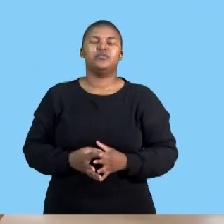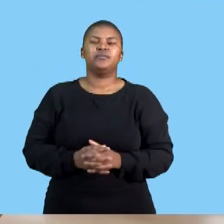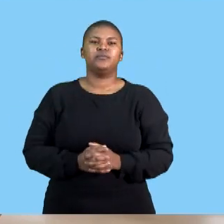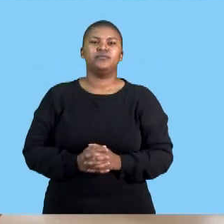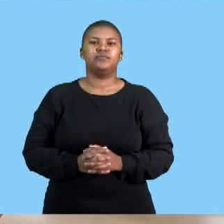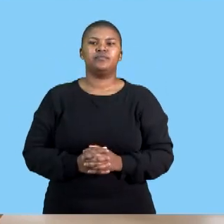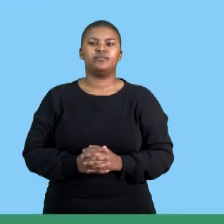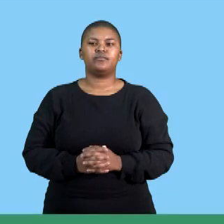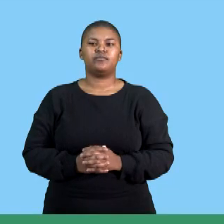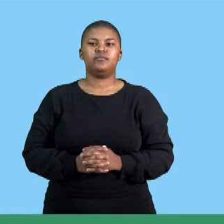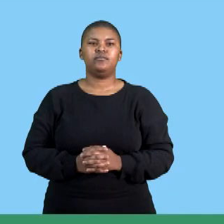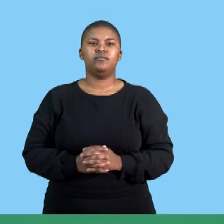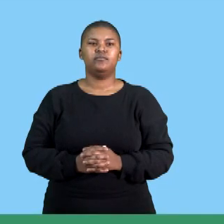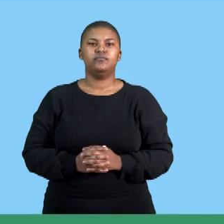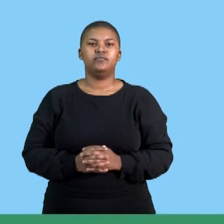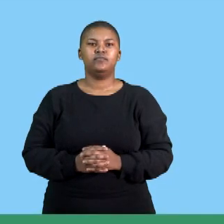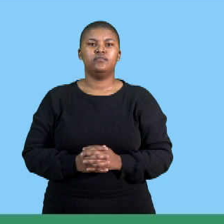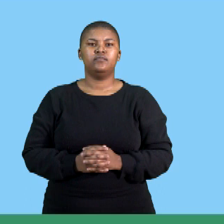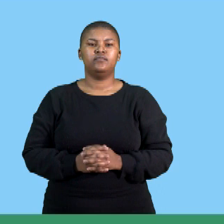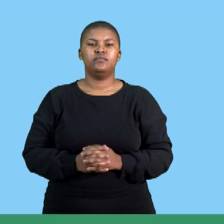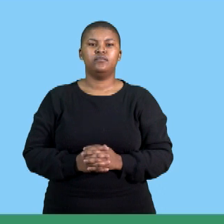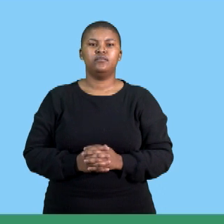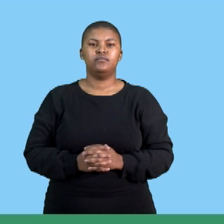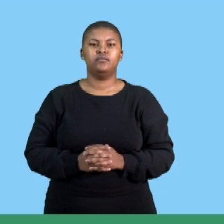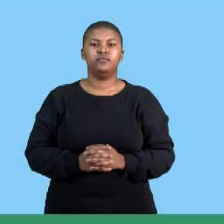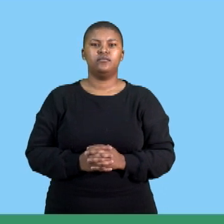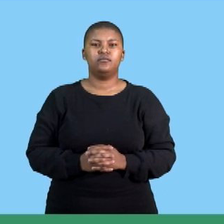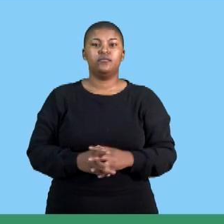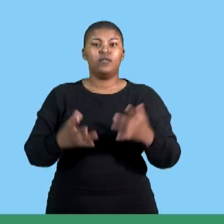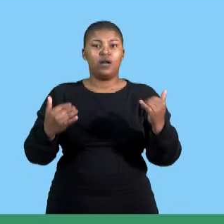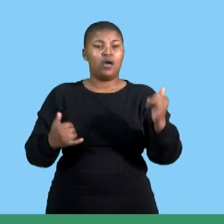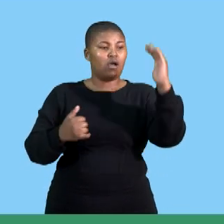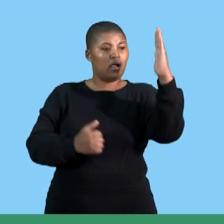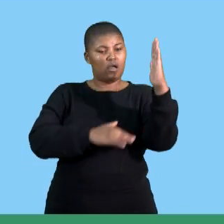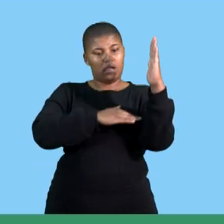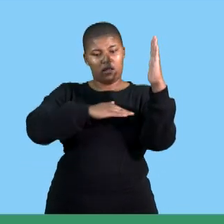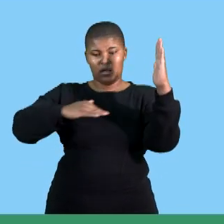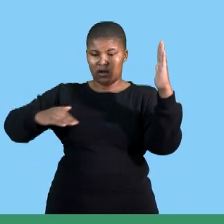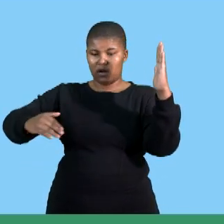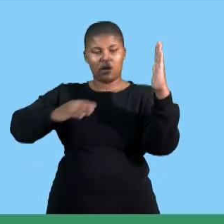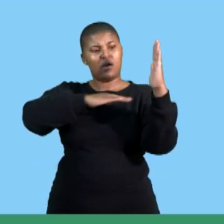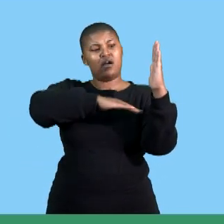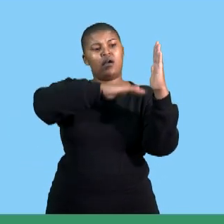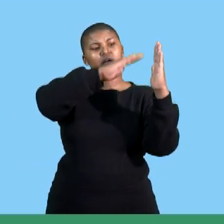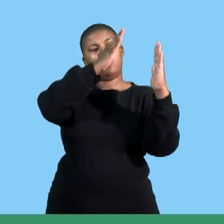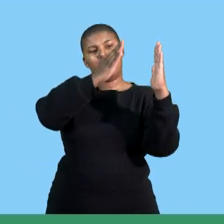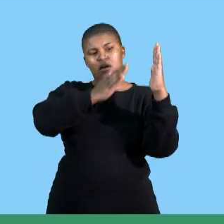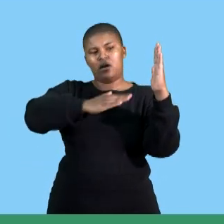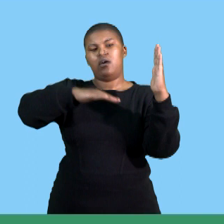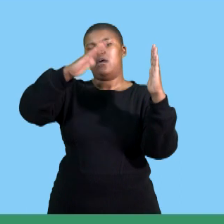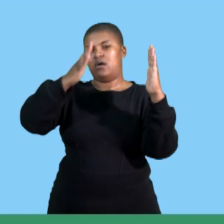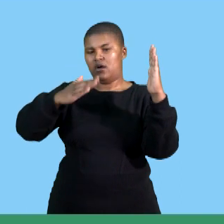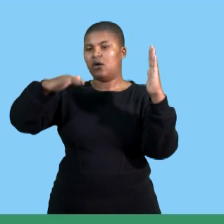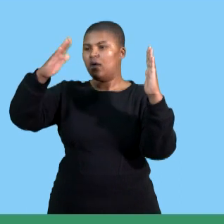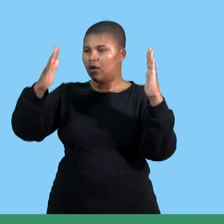numbers. It gives an indication of how trends have changed actually